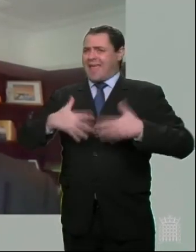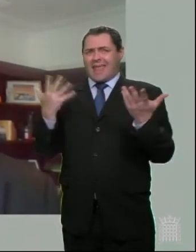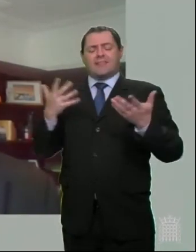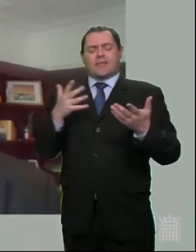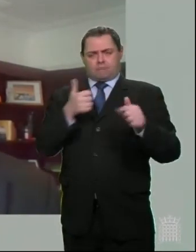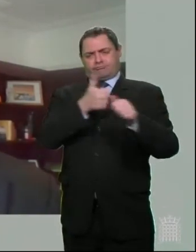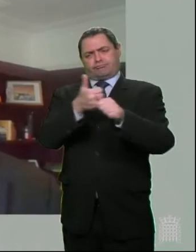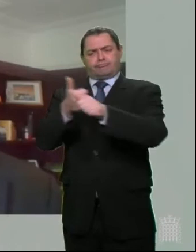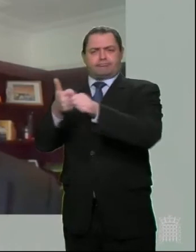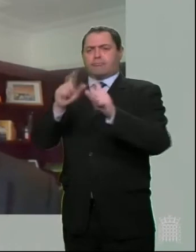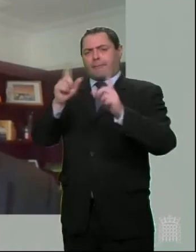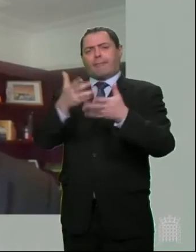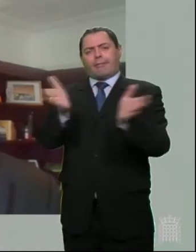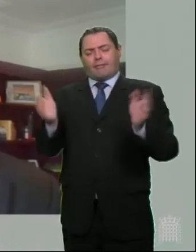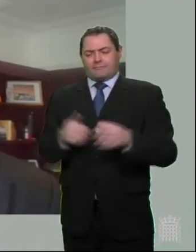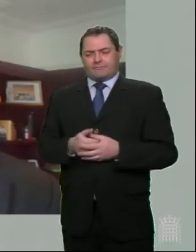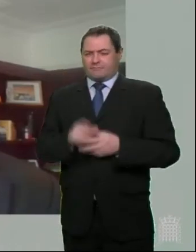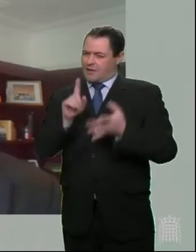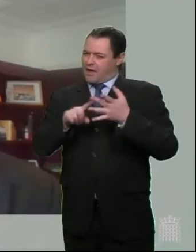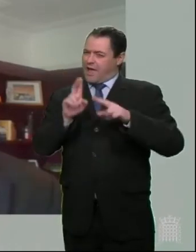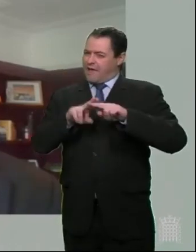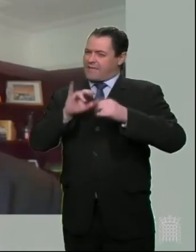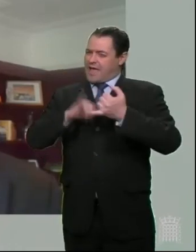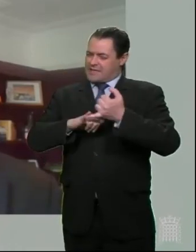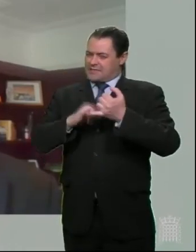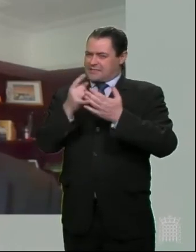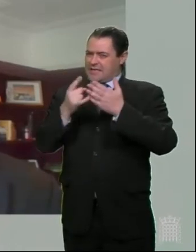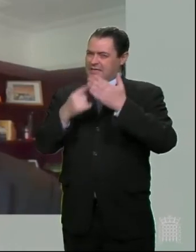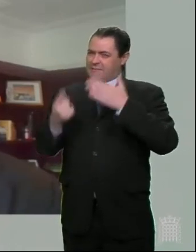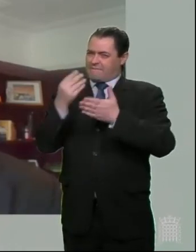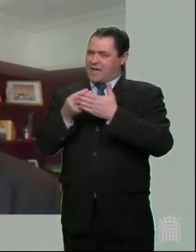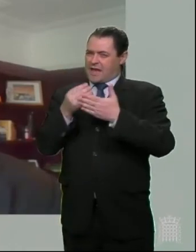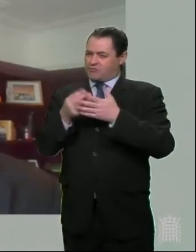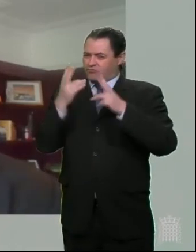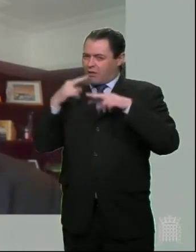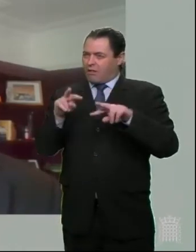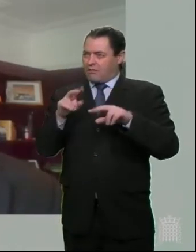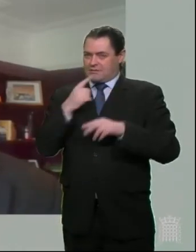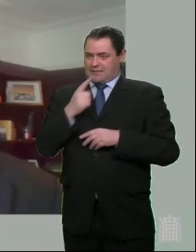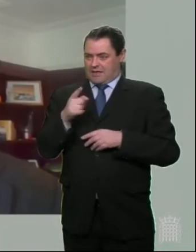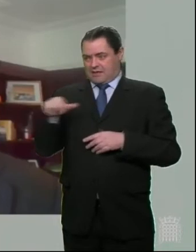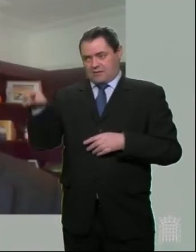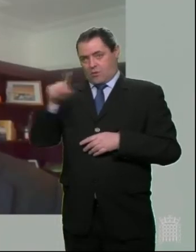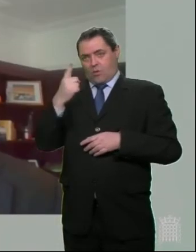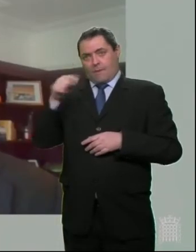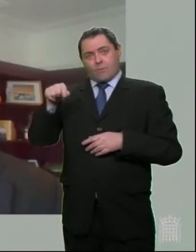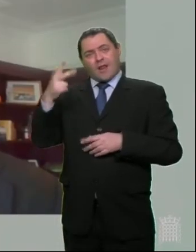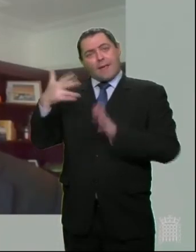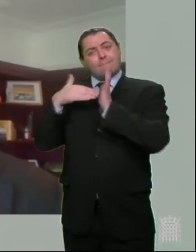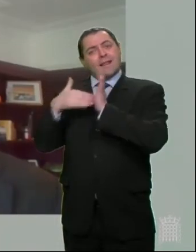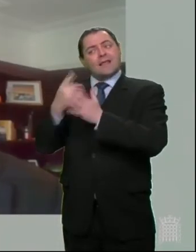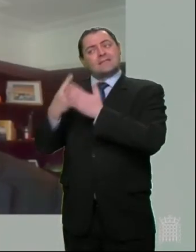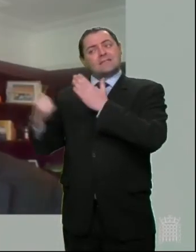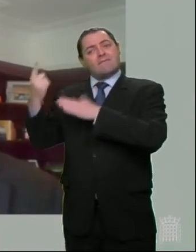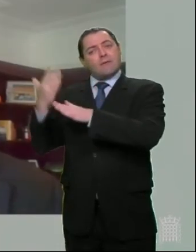As the IFS says just today, 1.8 million self-employed people and